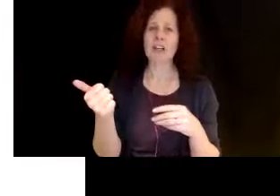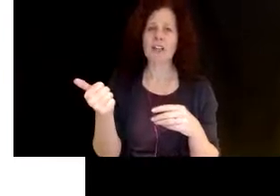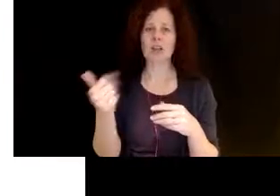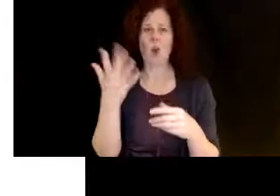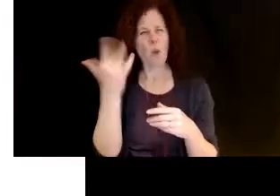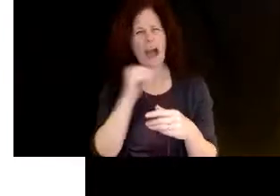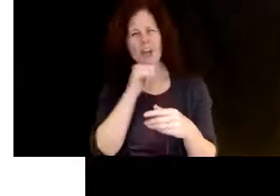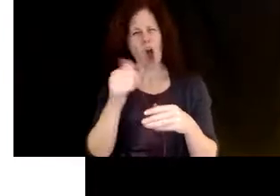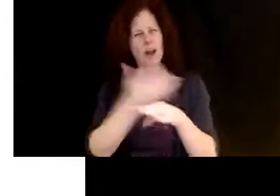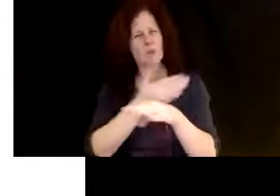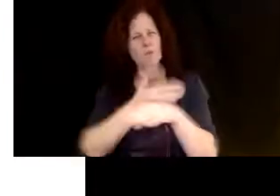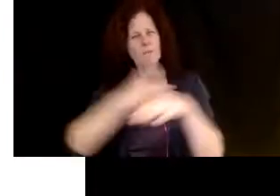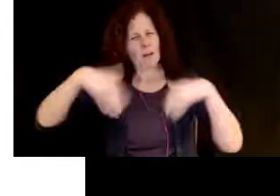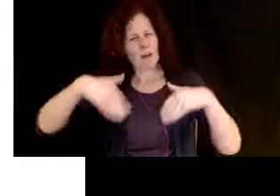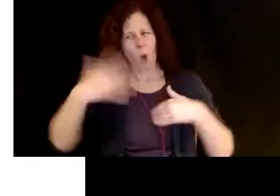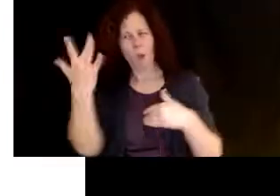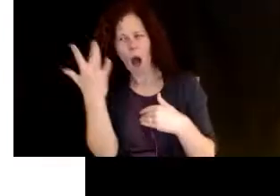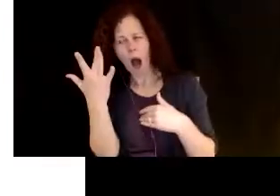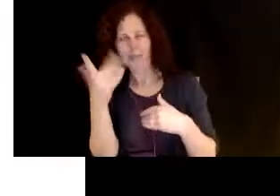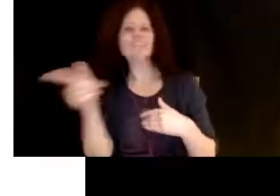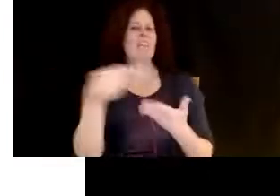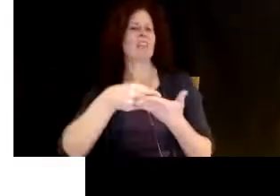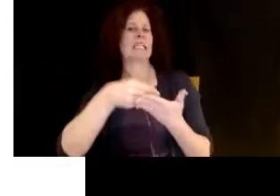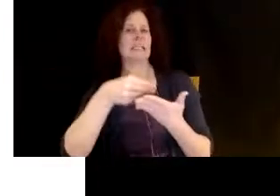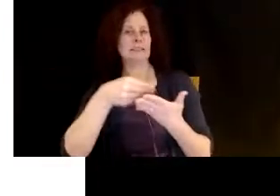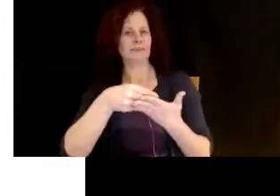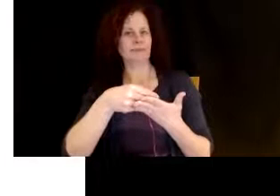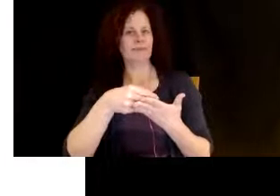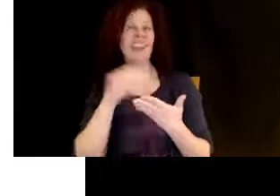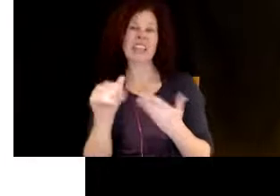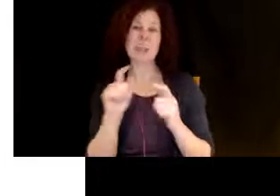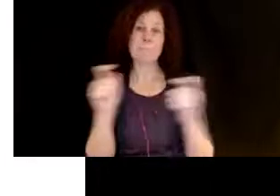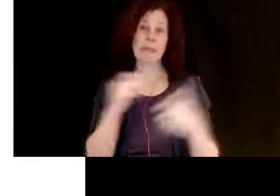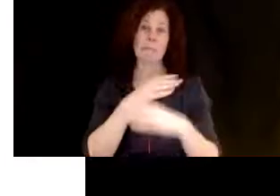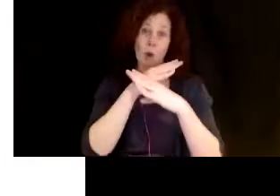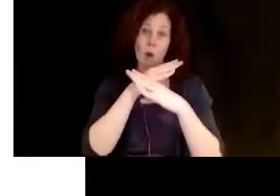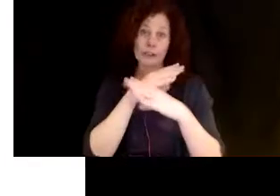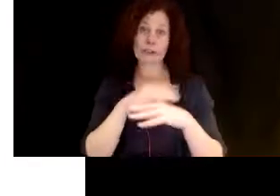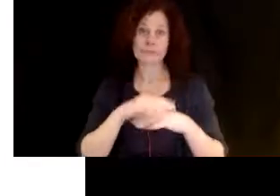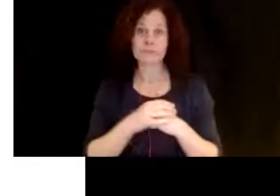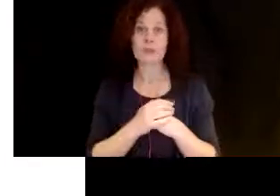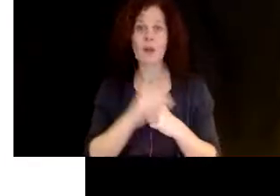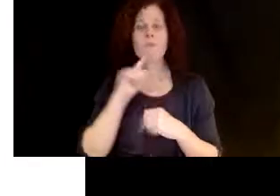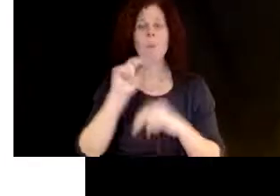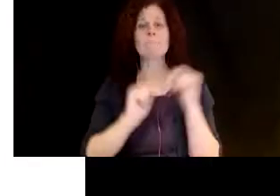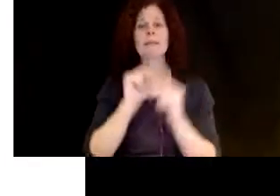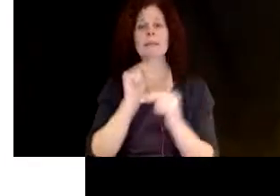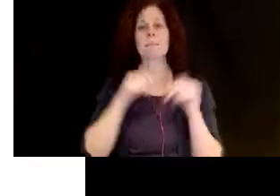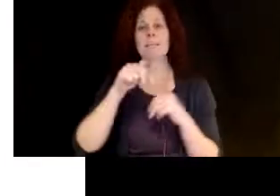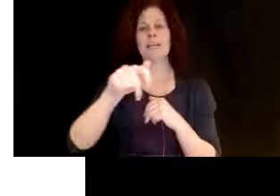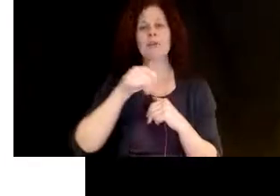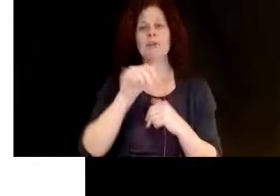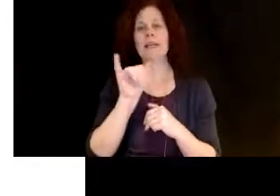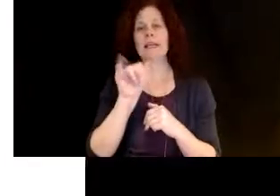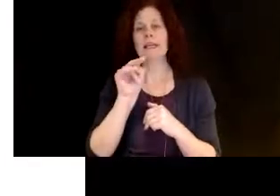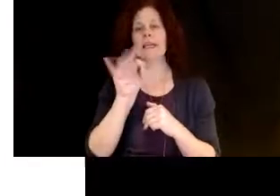a critical barrier to ADA compliance and more broadly to building pedestrian infrastructure. In the